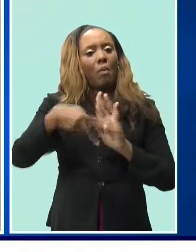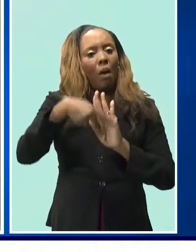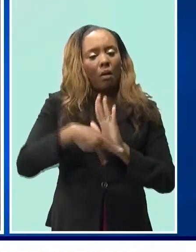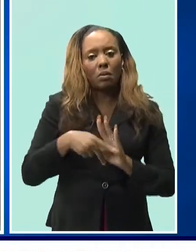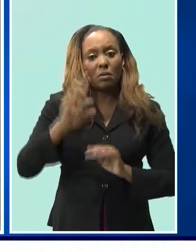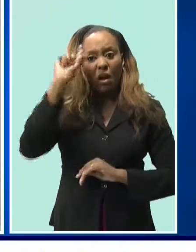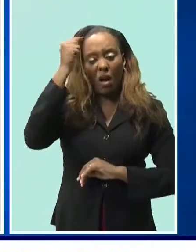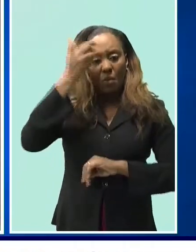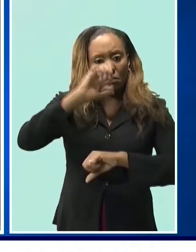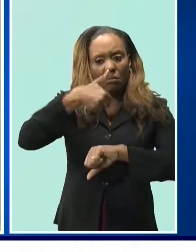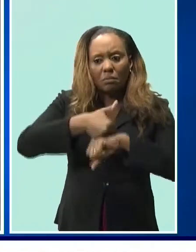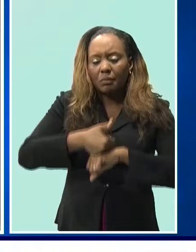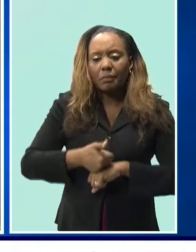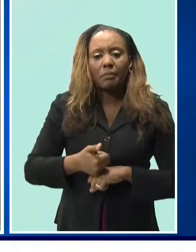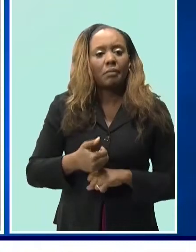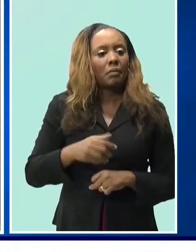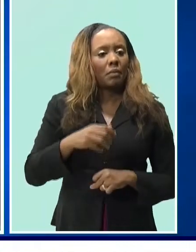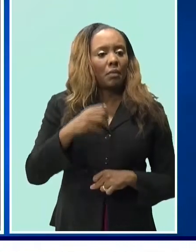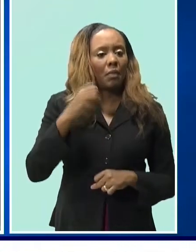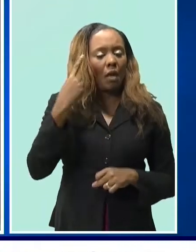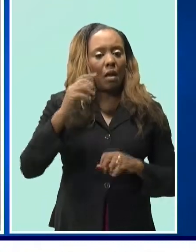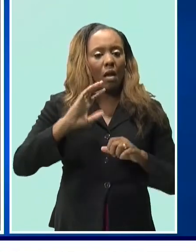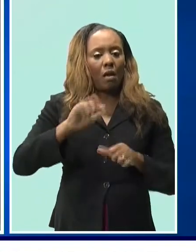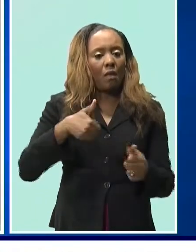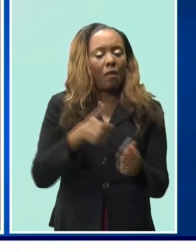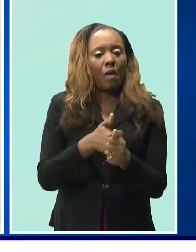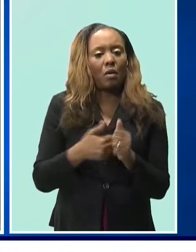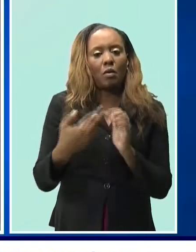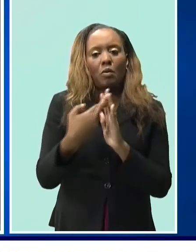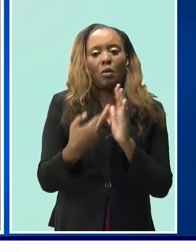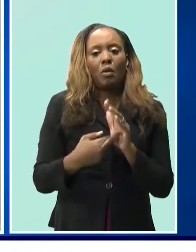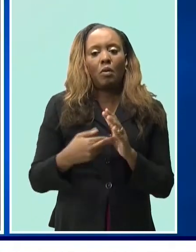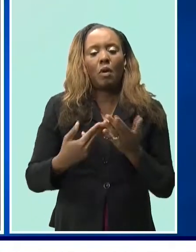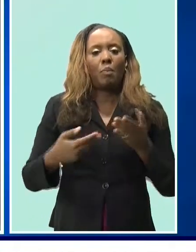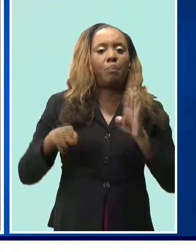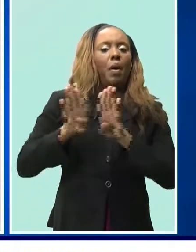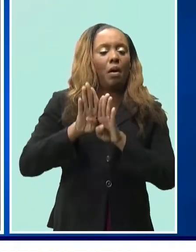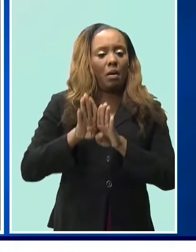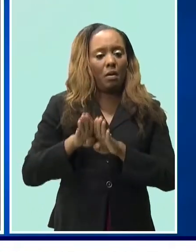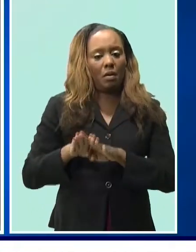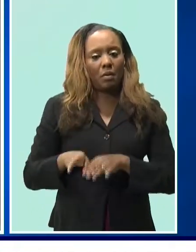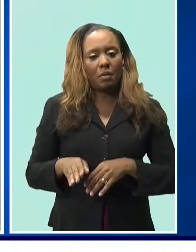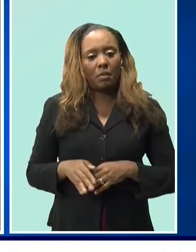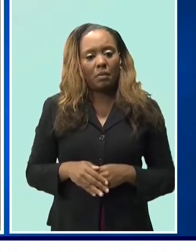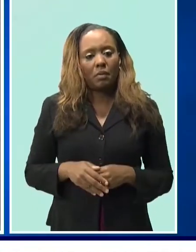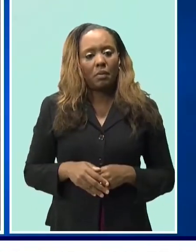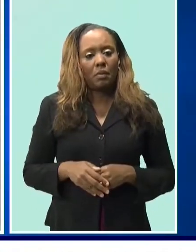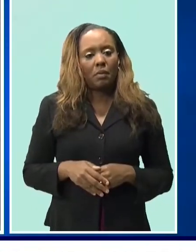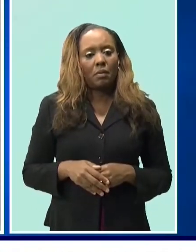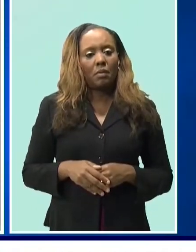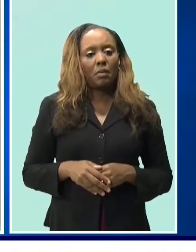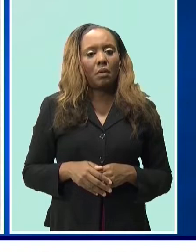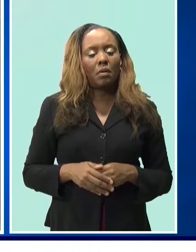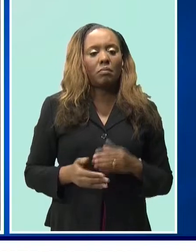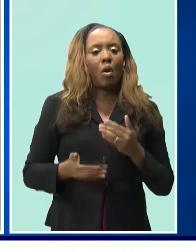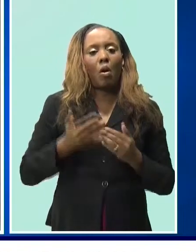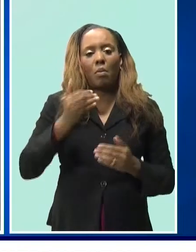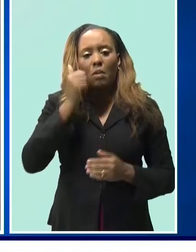government where the lockdown is concerned. Everything that Mr. Carter has been talking about on an almost daily basis.